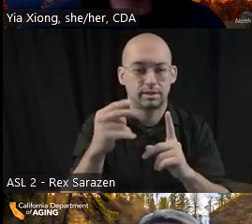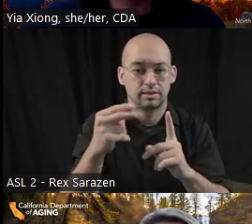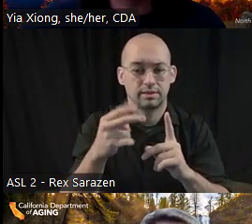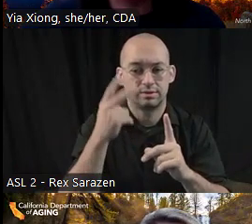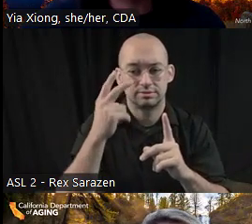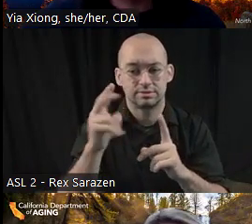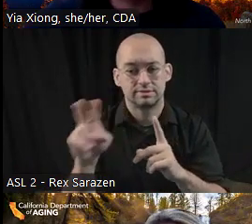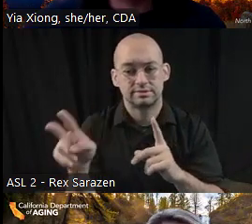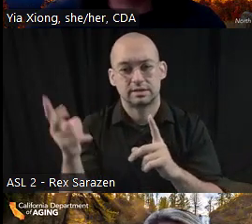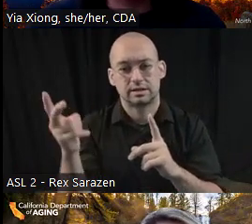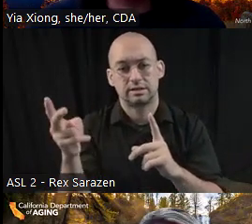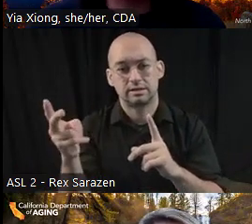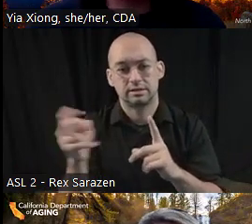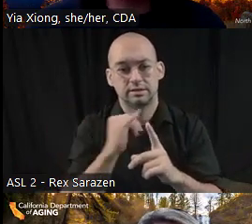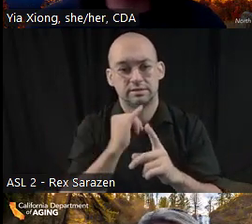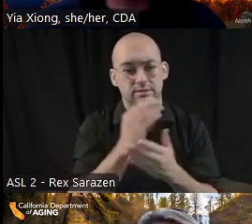one.